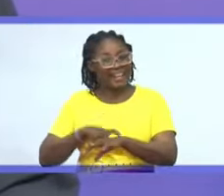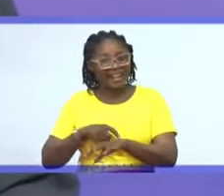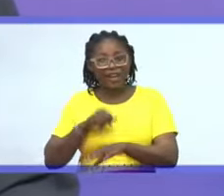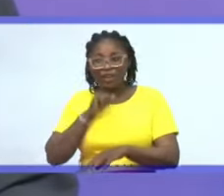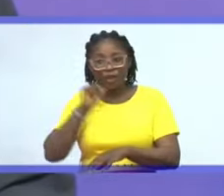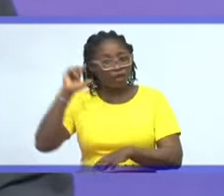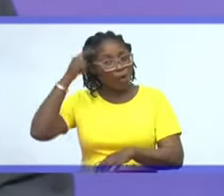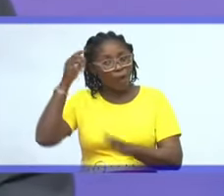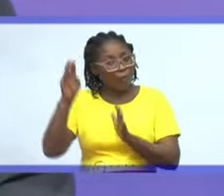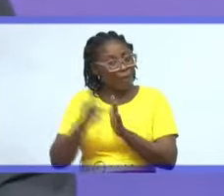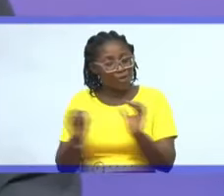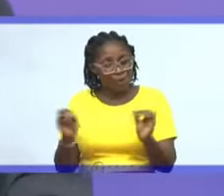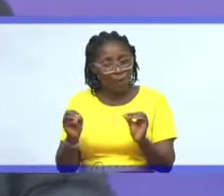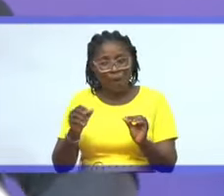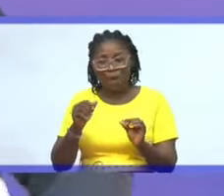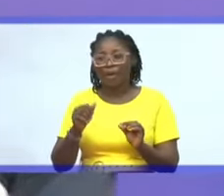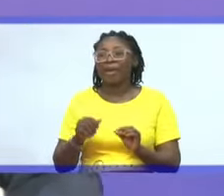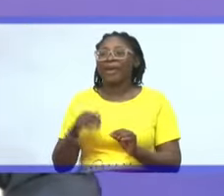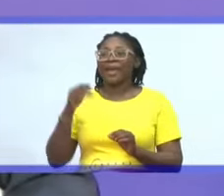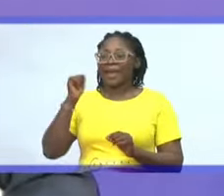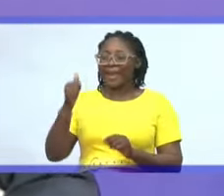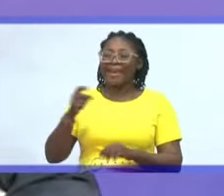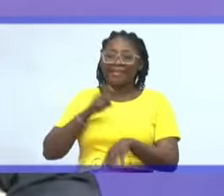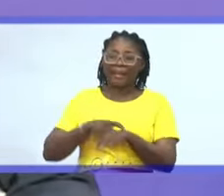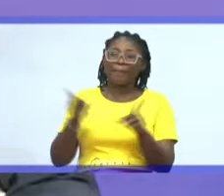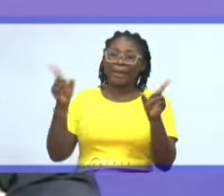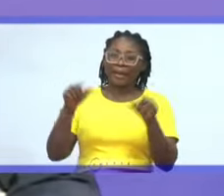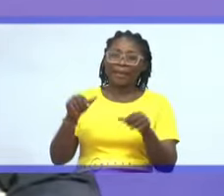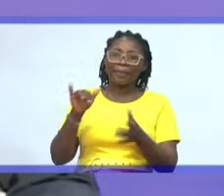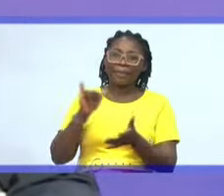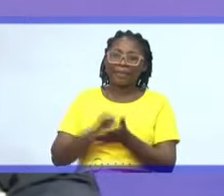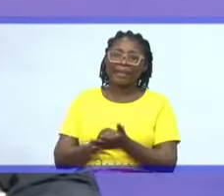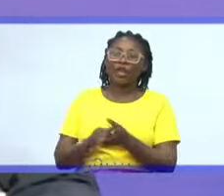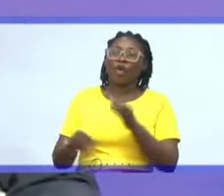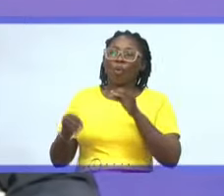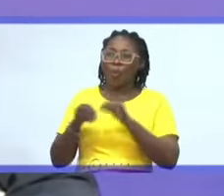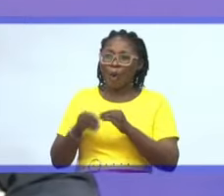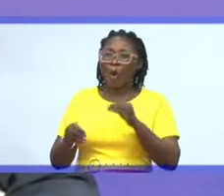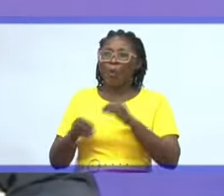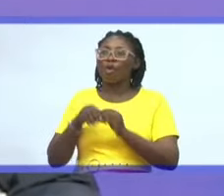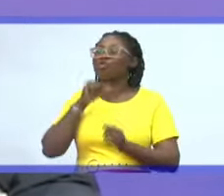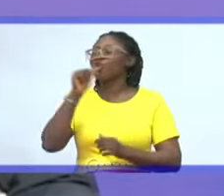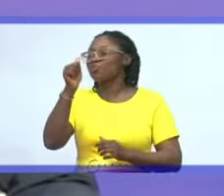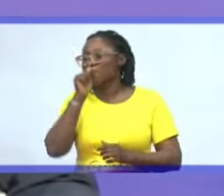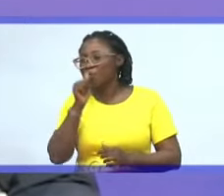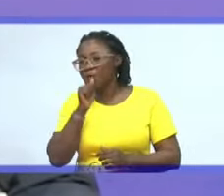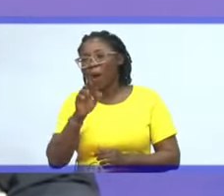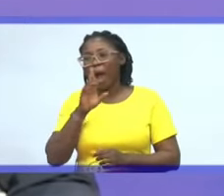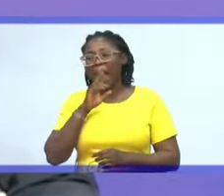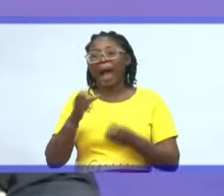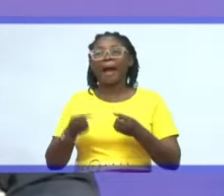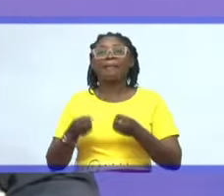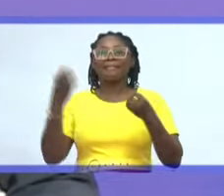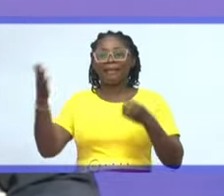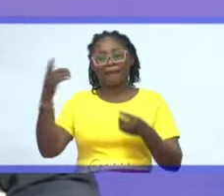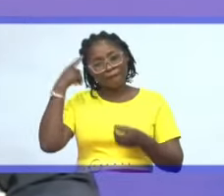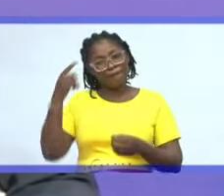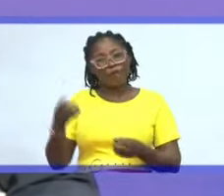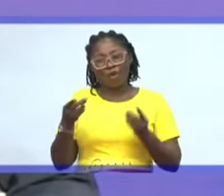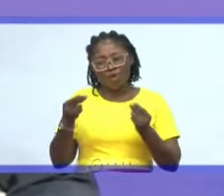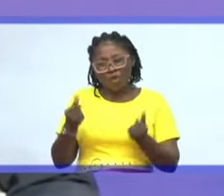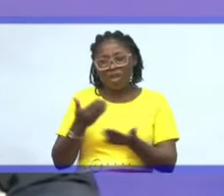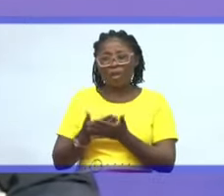anybody. There came an era in which they became more and more impatient for quick cash. That